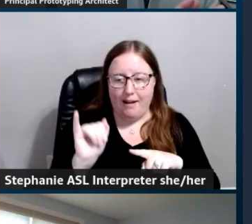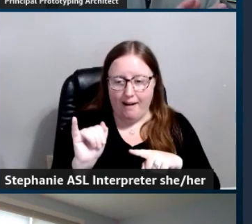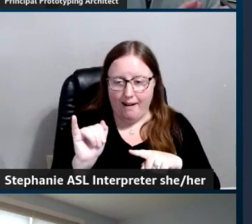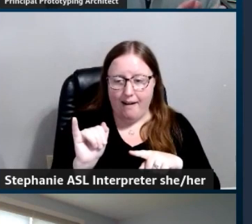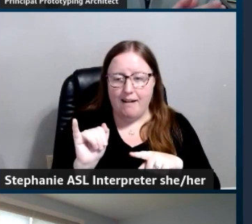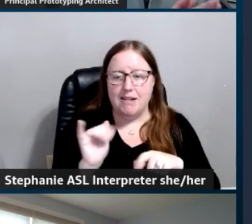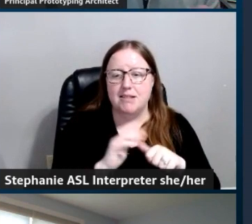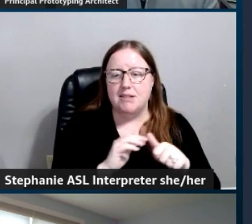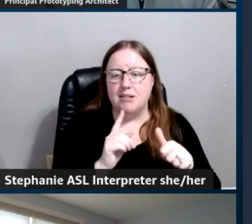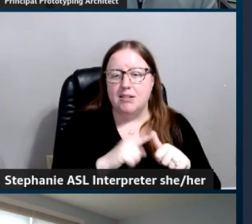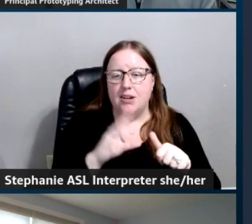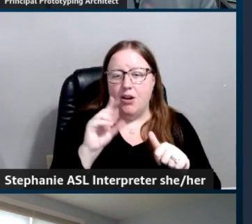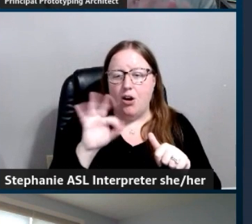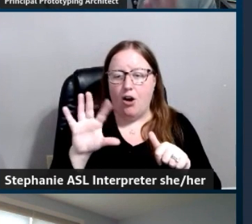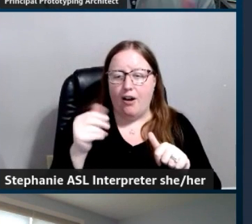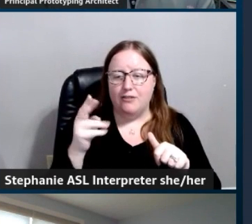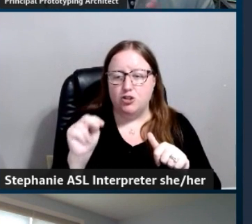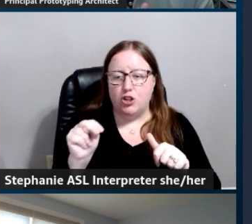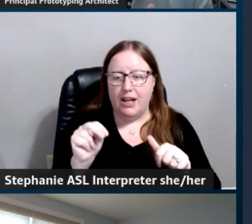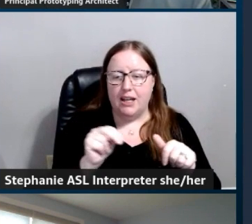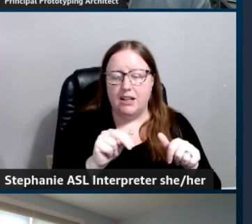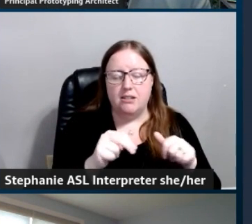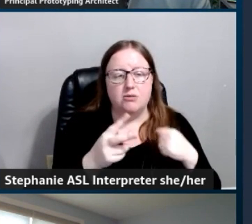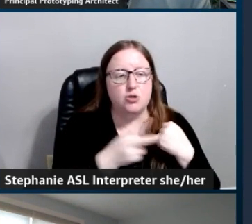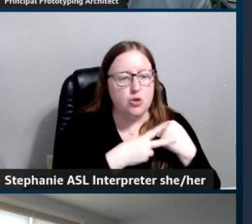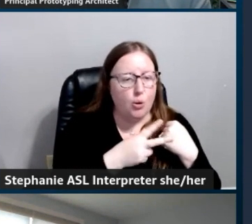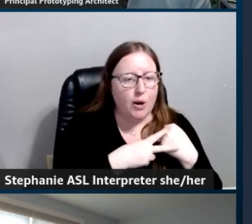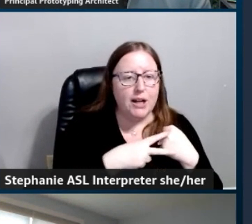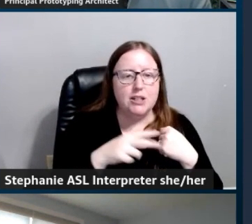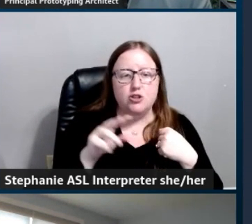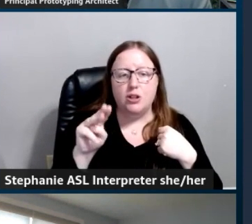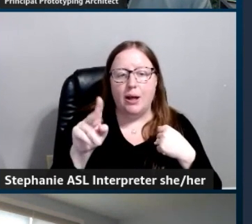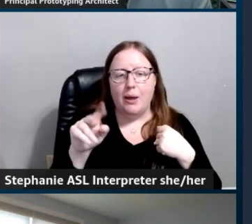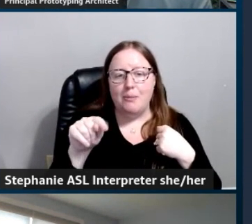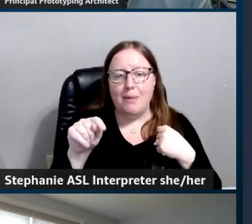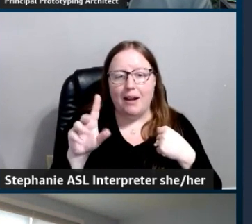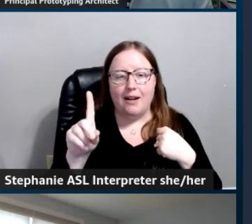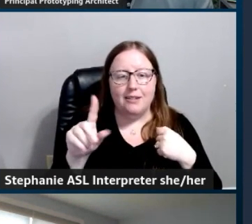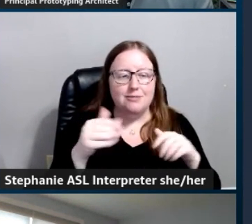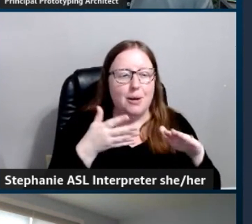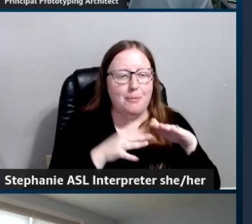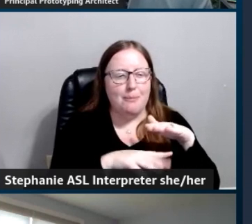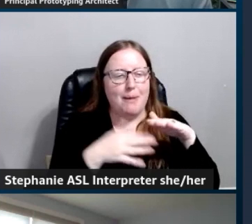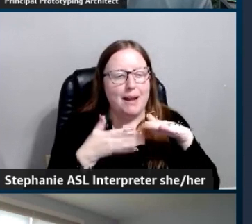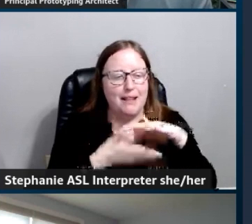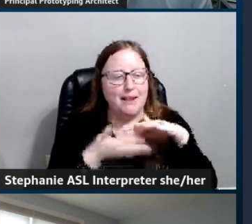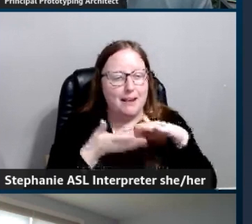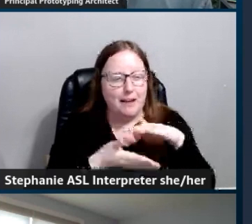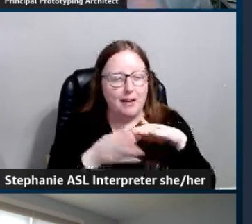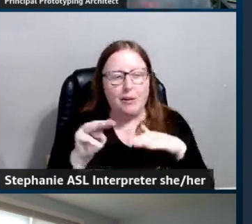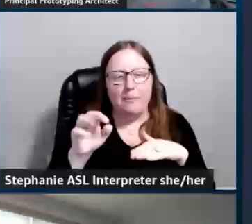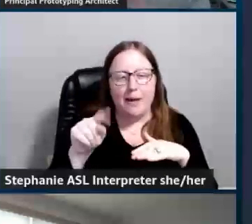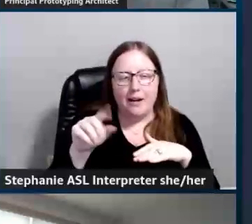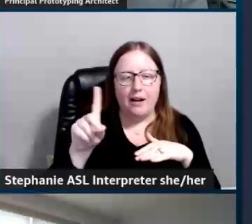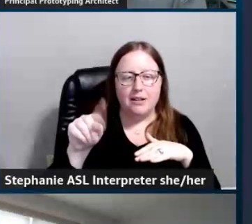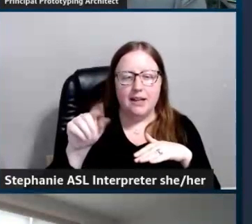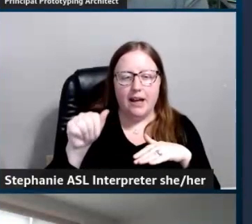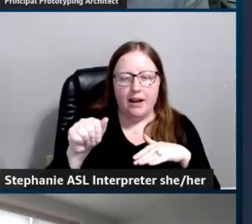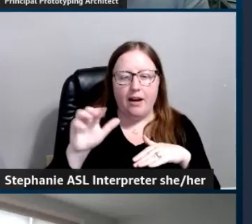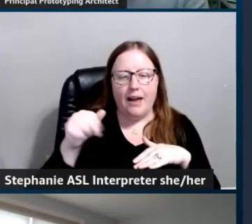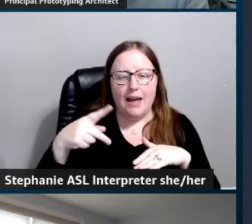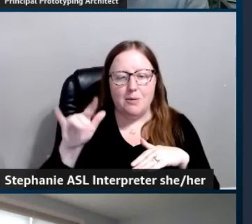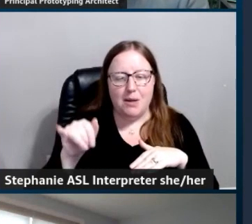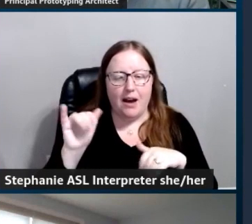maybe off-chain storage with metadata, reference attributes, things like that, and APIs that essentially